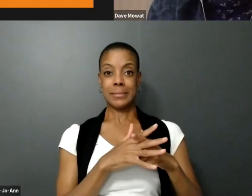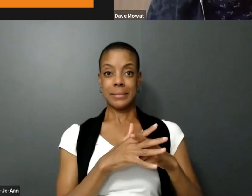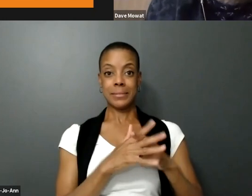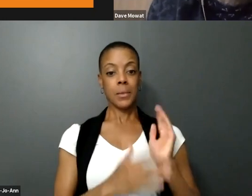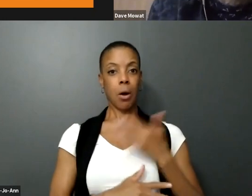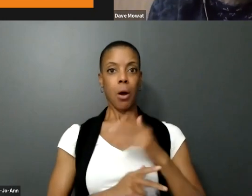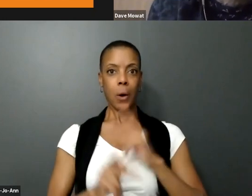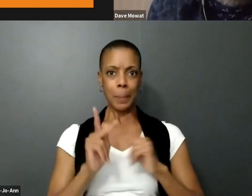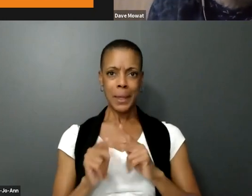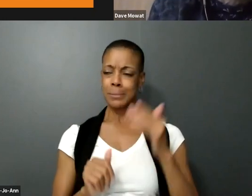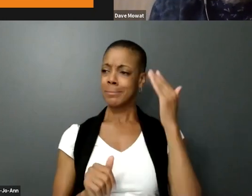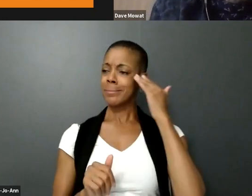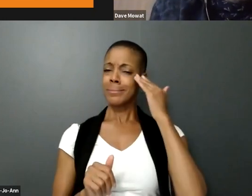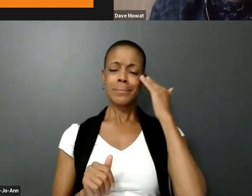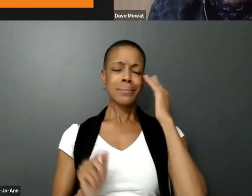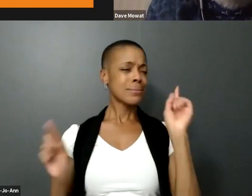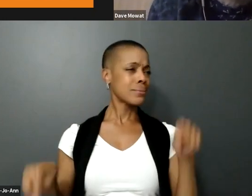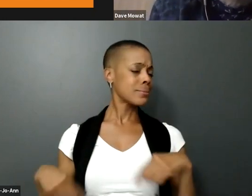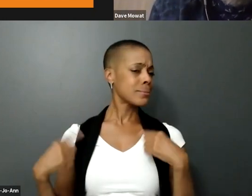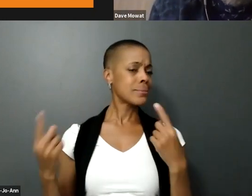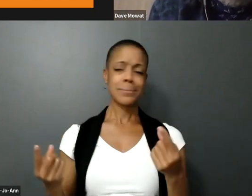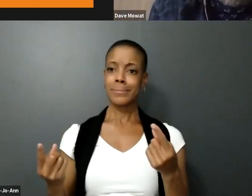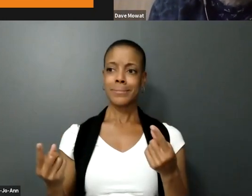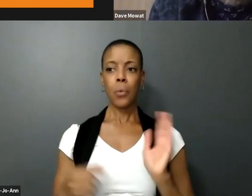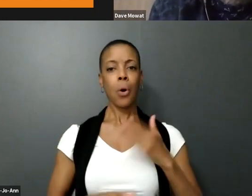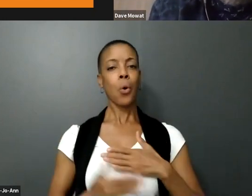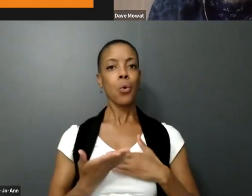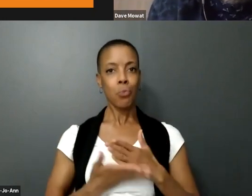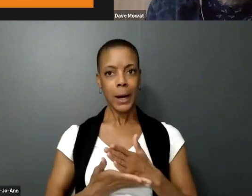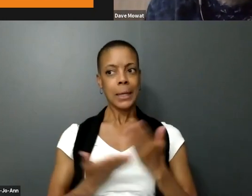people always knew we had the right to be where we are